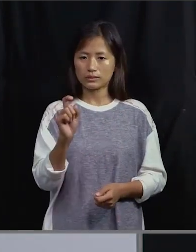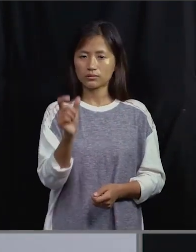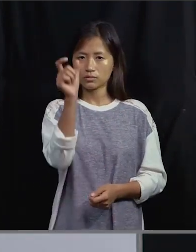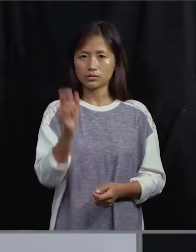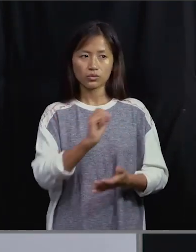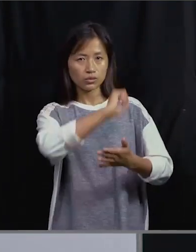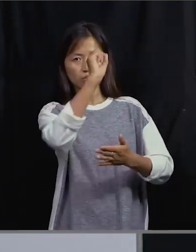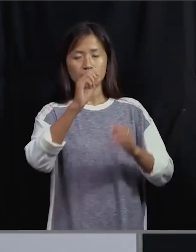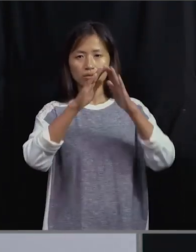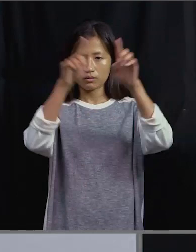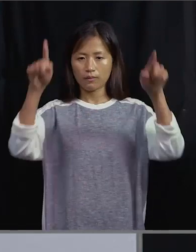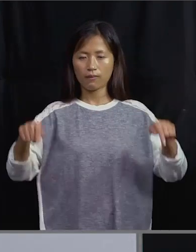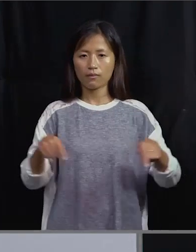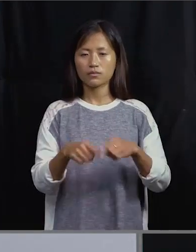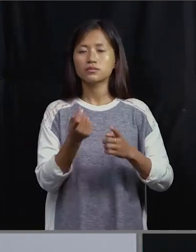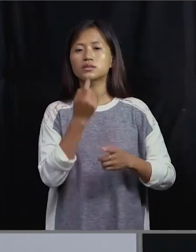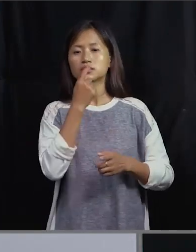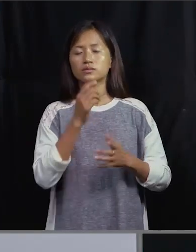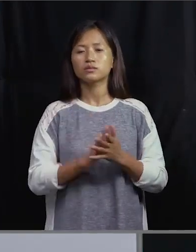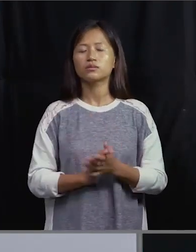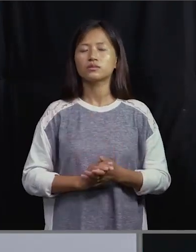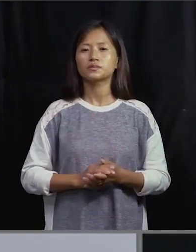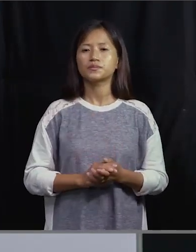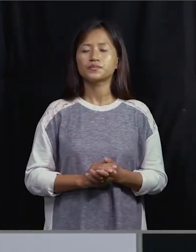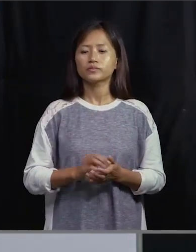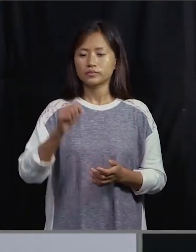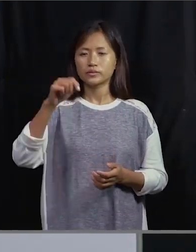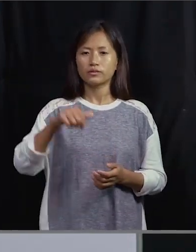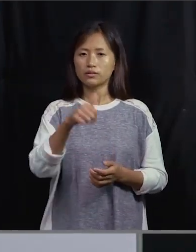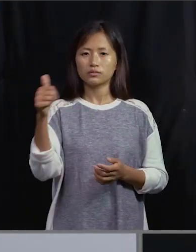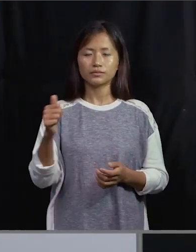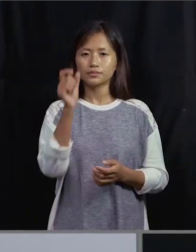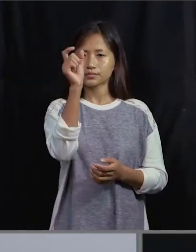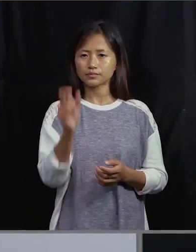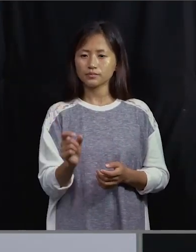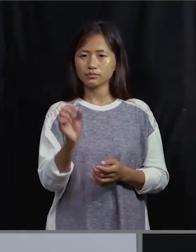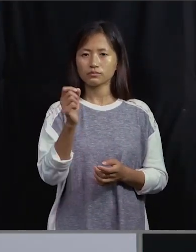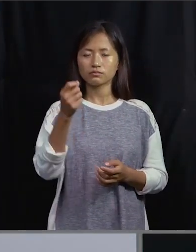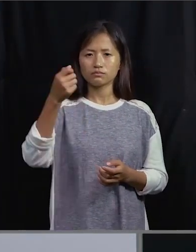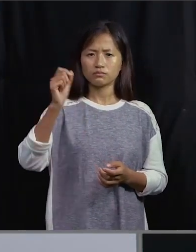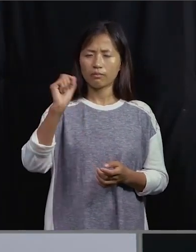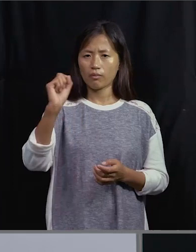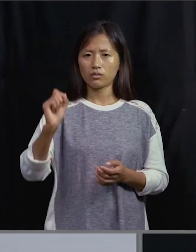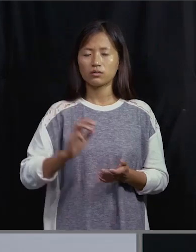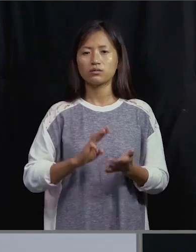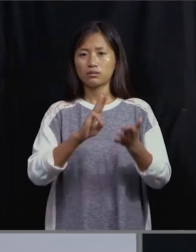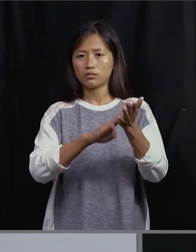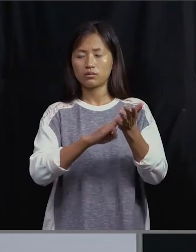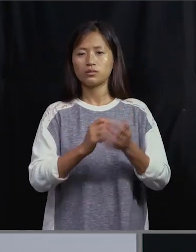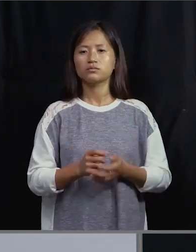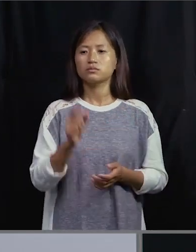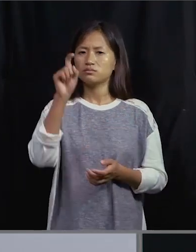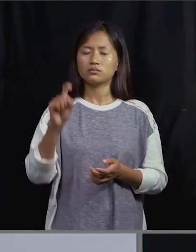the board. But for others, this marker is not a normal good for them. They don't need